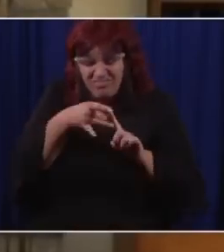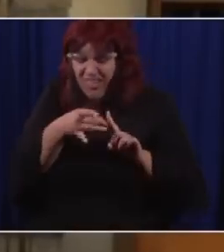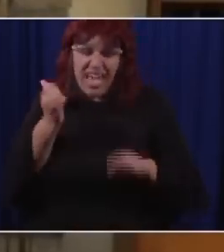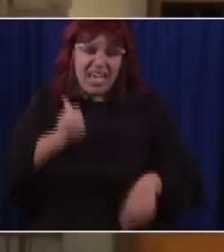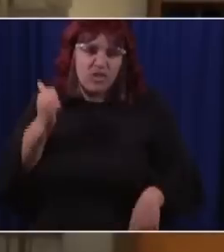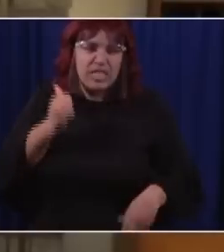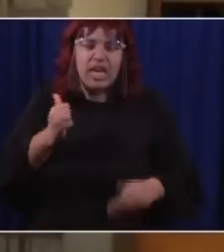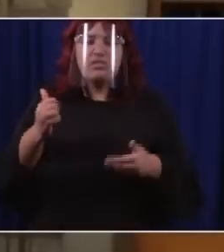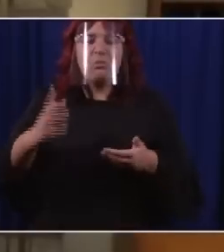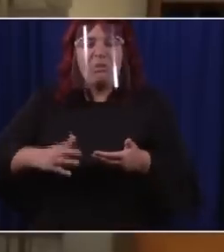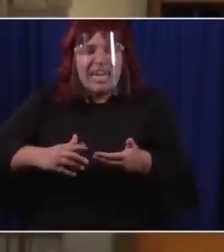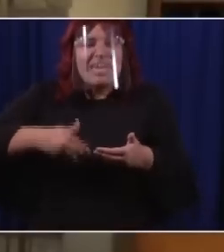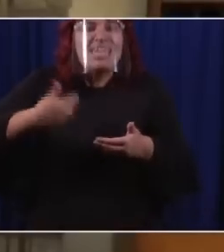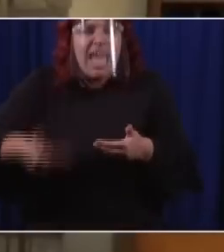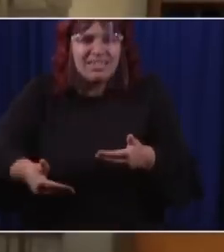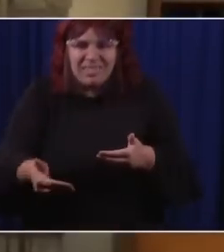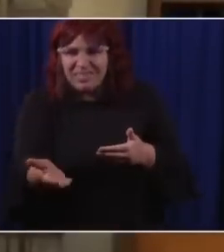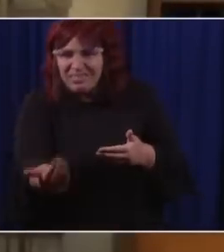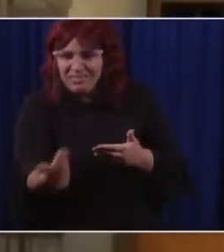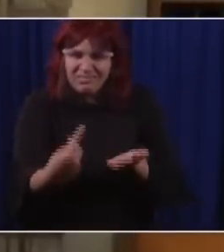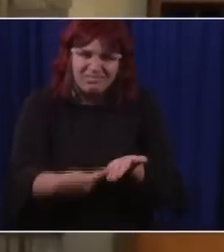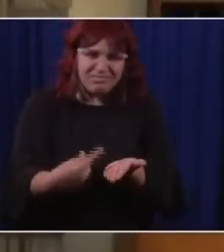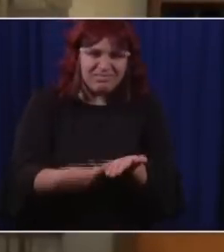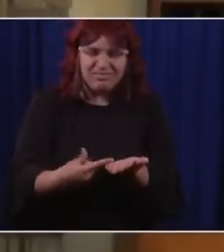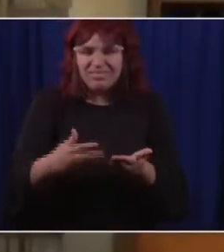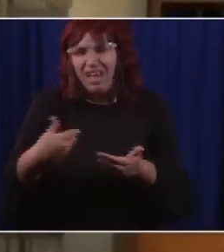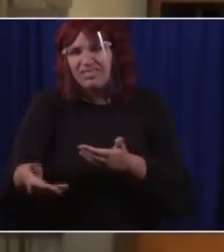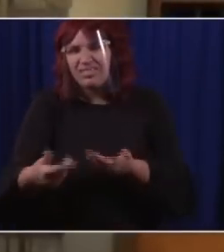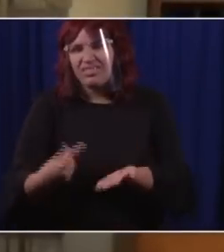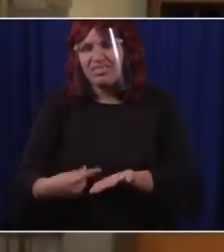No, I mean, we're looking at this, and